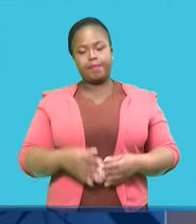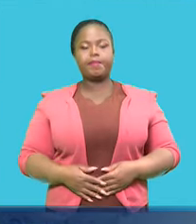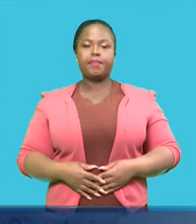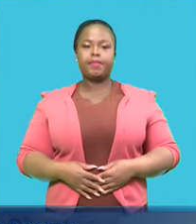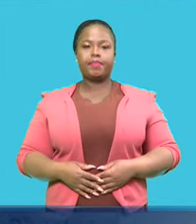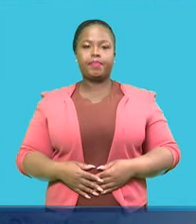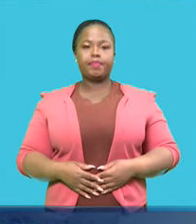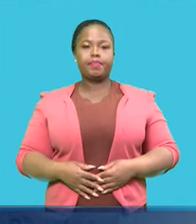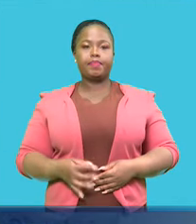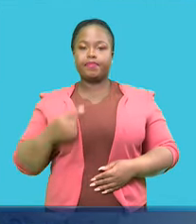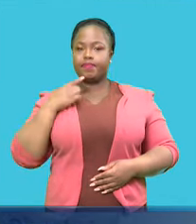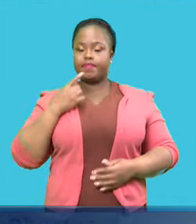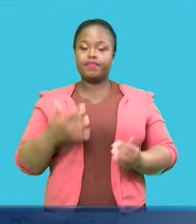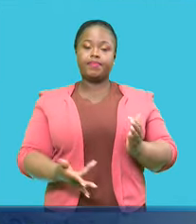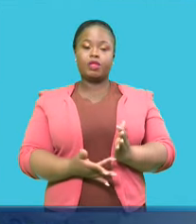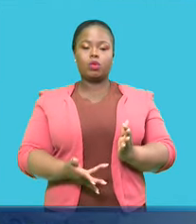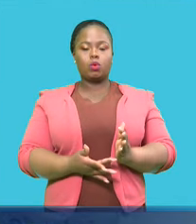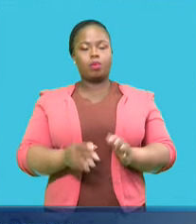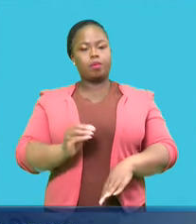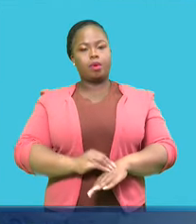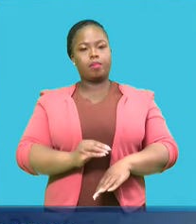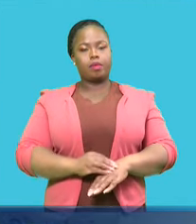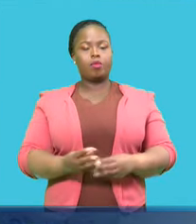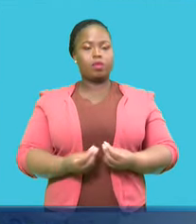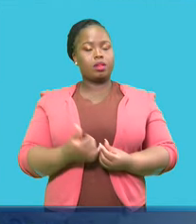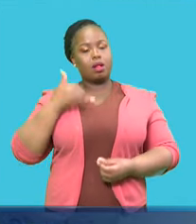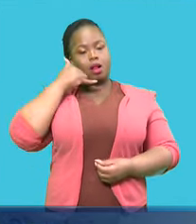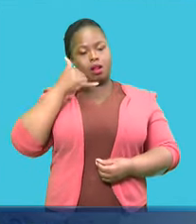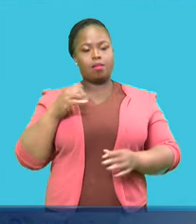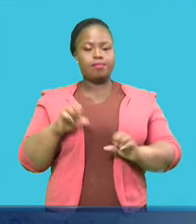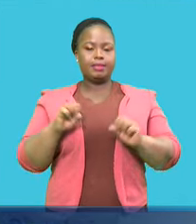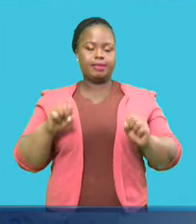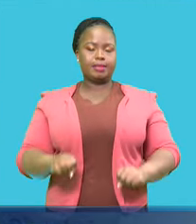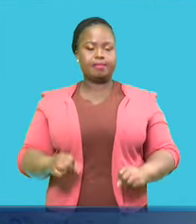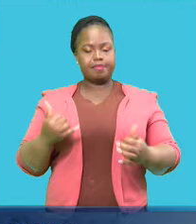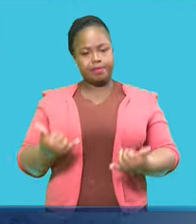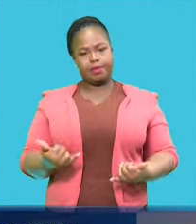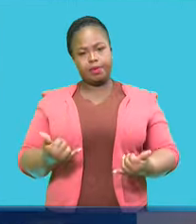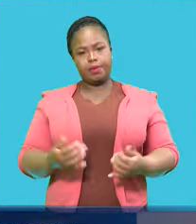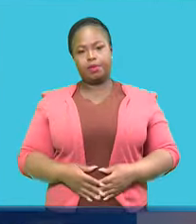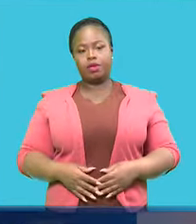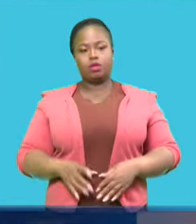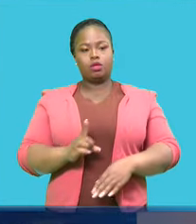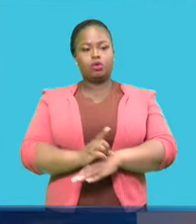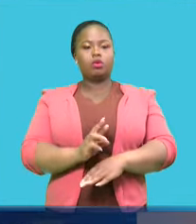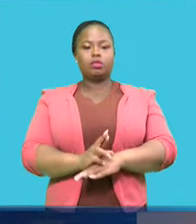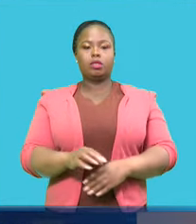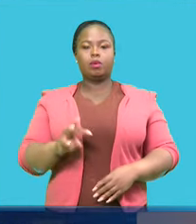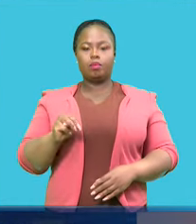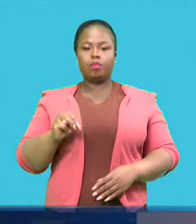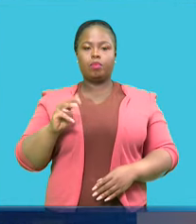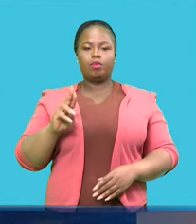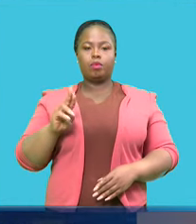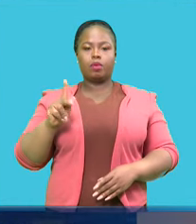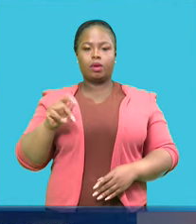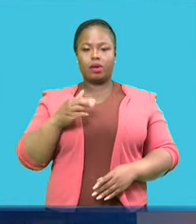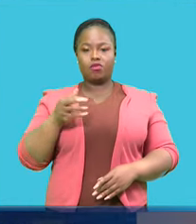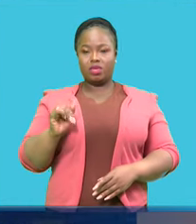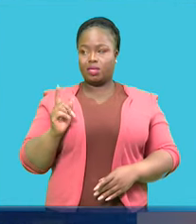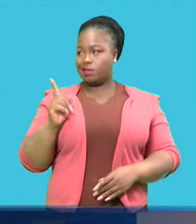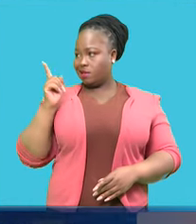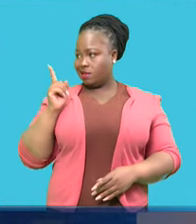the technical difficulties with the telephone system at the Dr. George Mukhari Academic Hospital